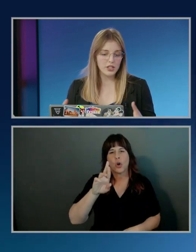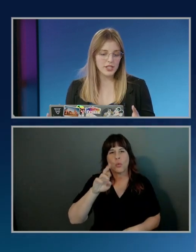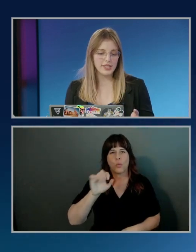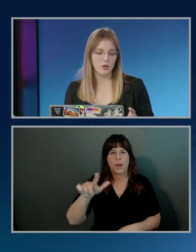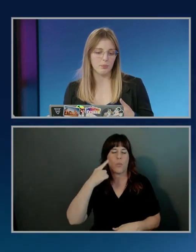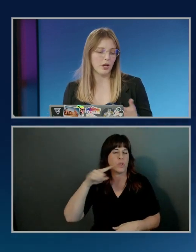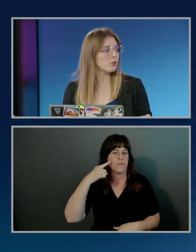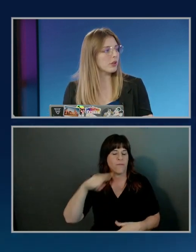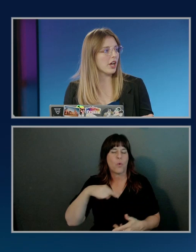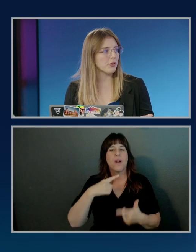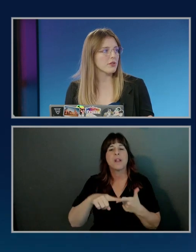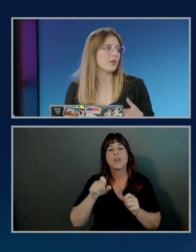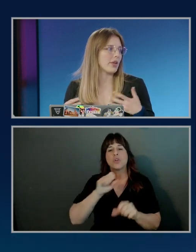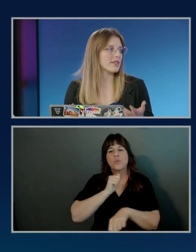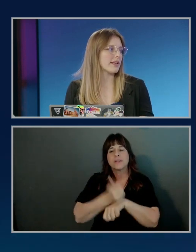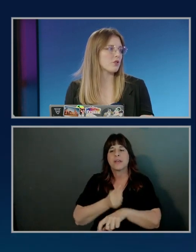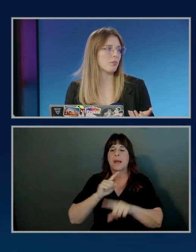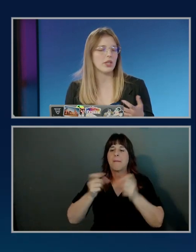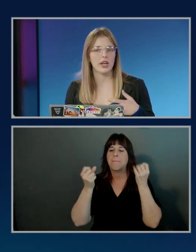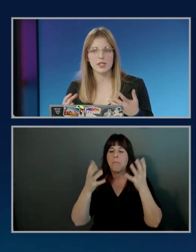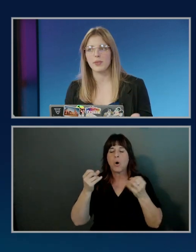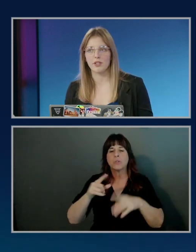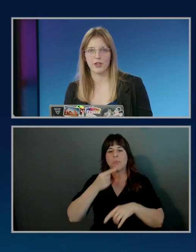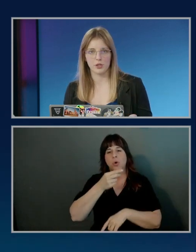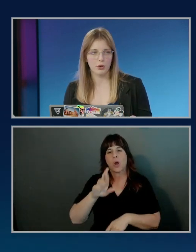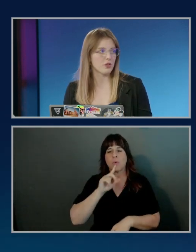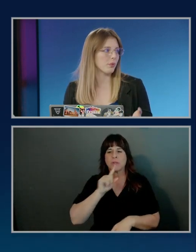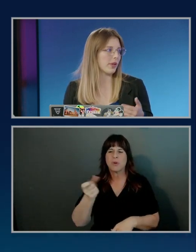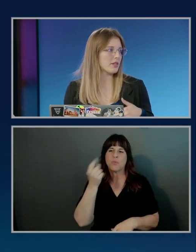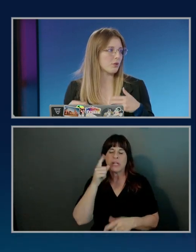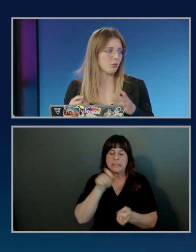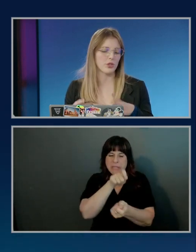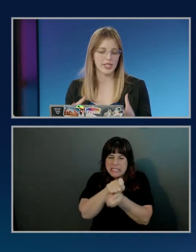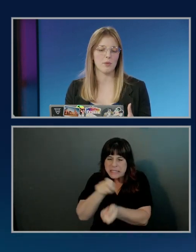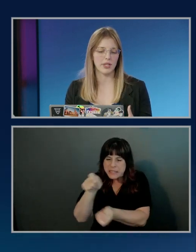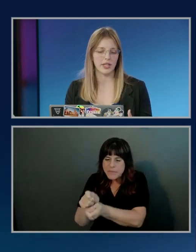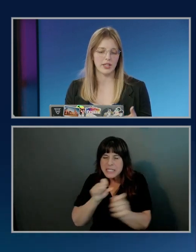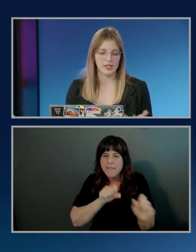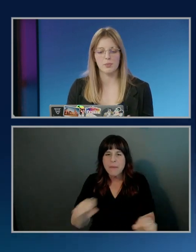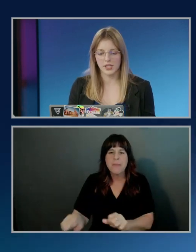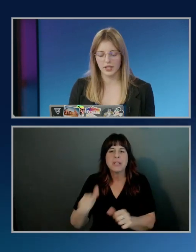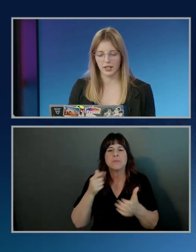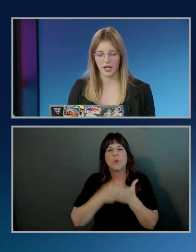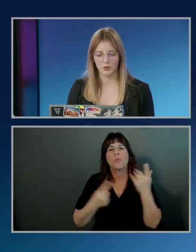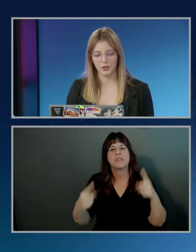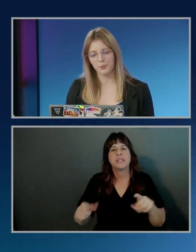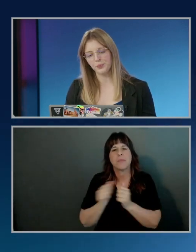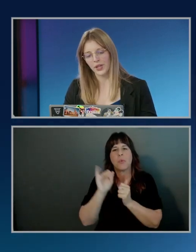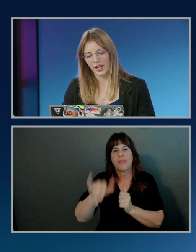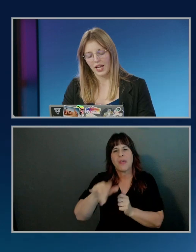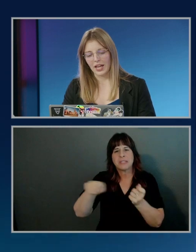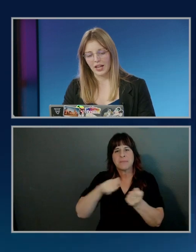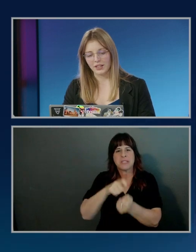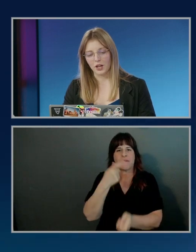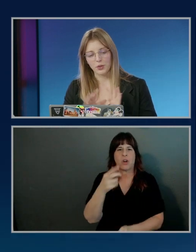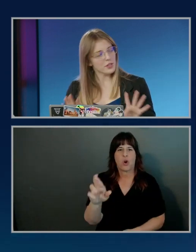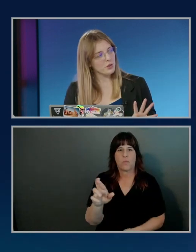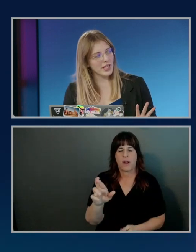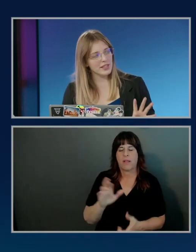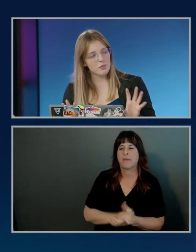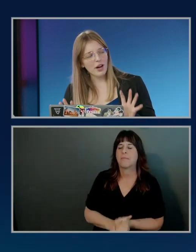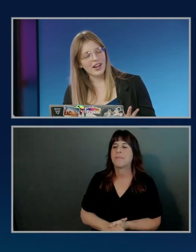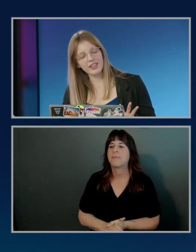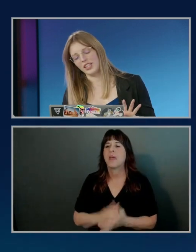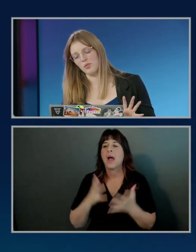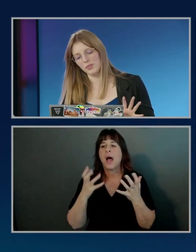And you can actually set up multiple guardrails, so it makes sense to be as specific as possible as to what's happening in this particular guardrail. And I wanted to